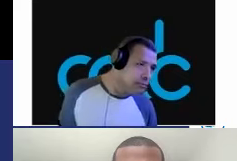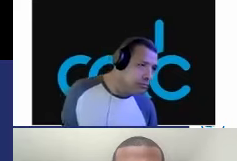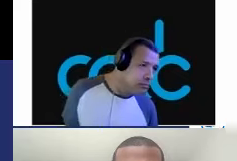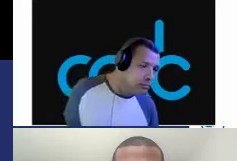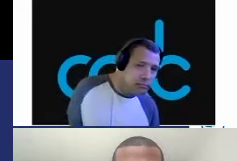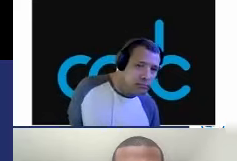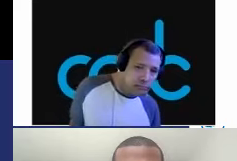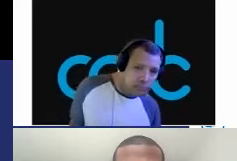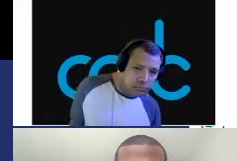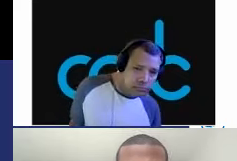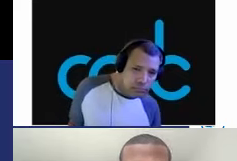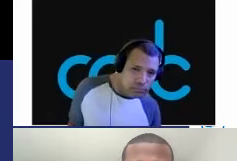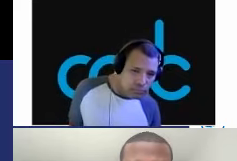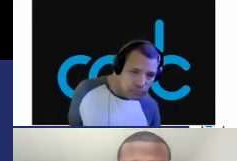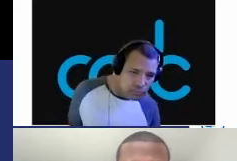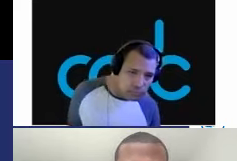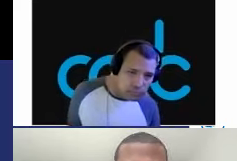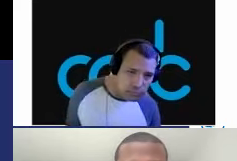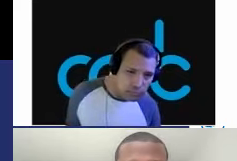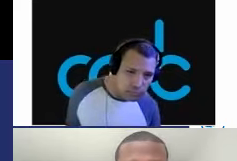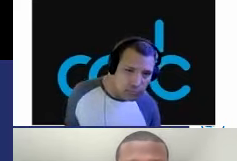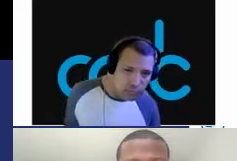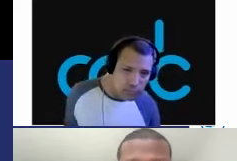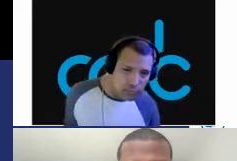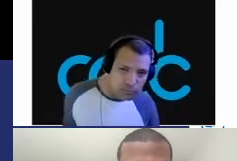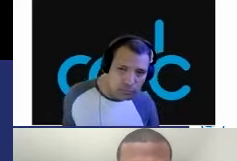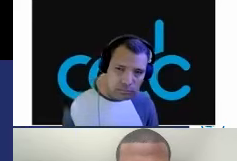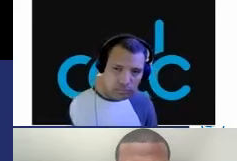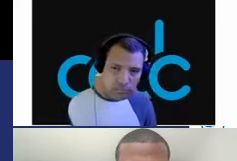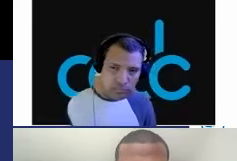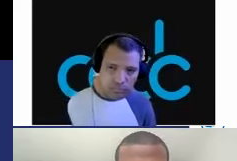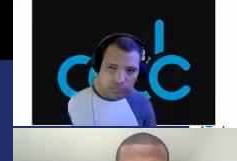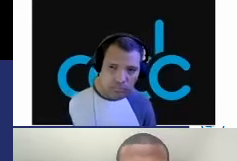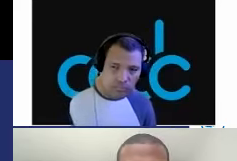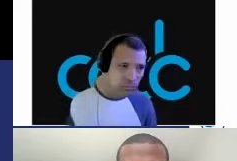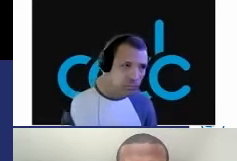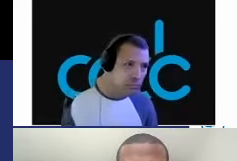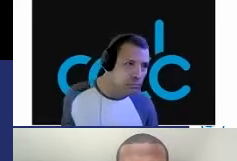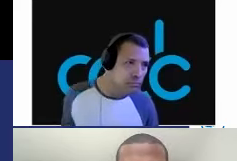in the group, feel free to add things that I missed. I tried to keep it kind of high level.